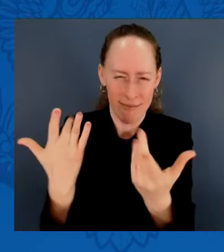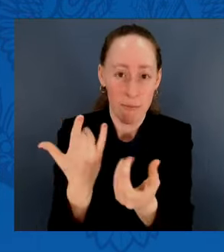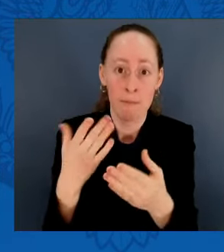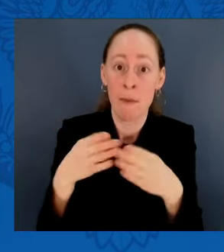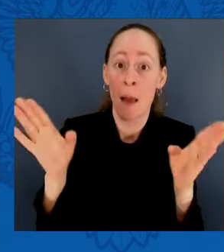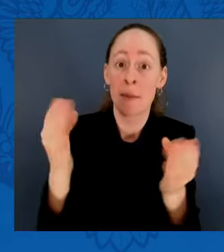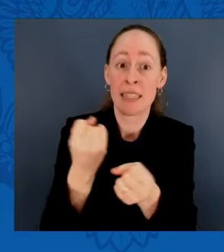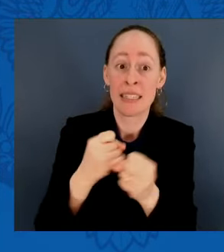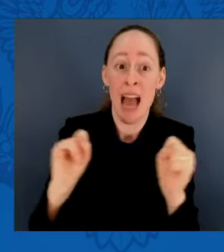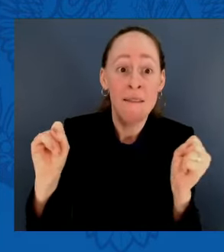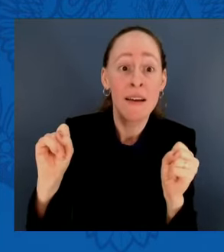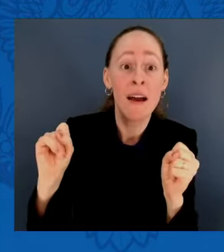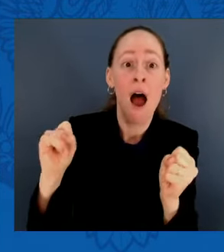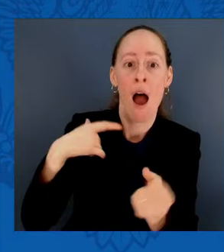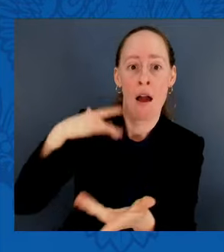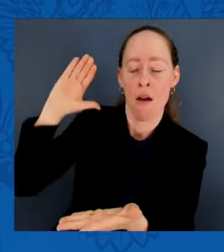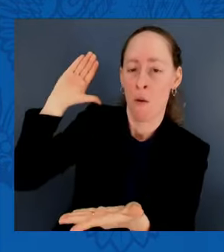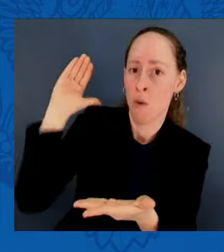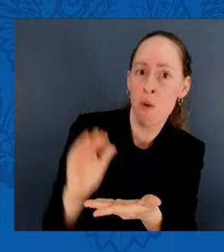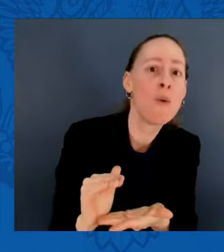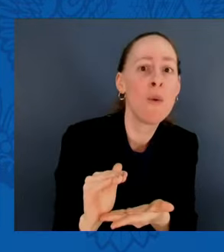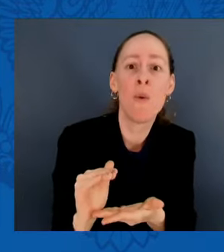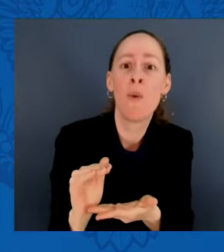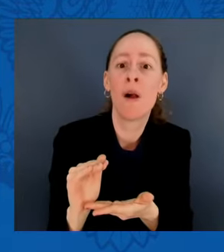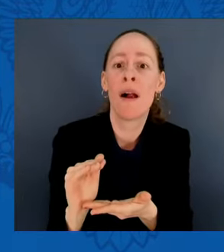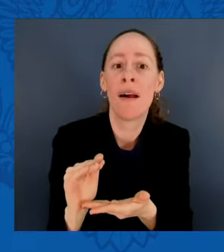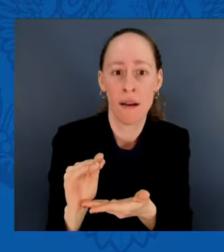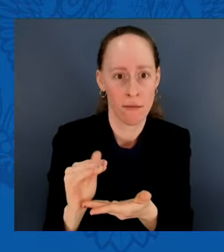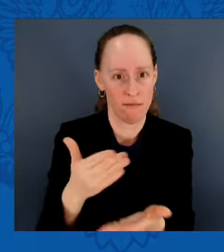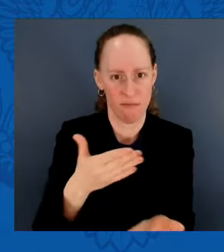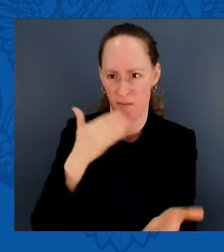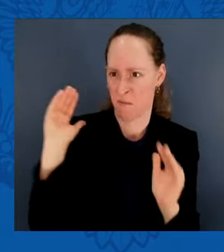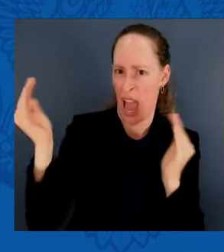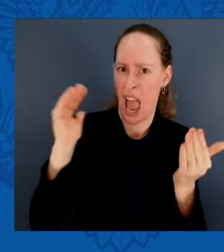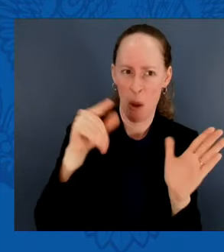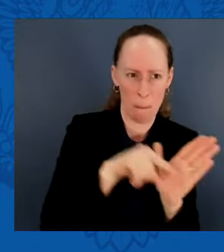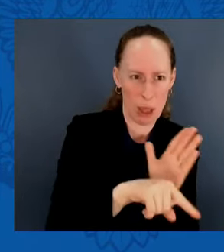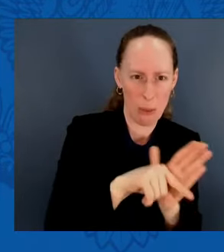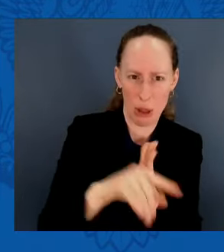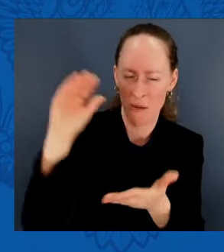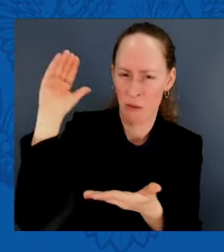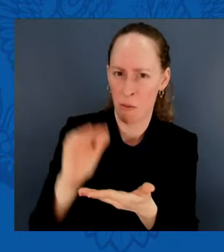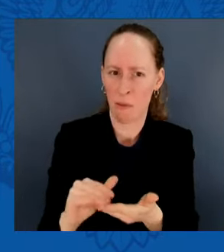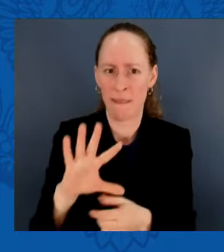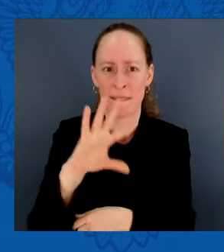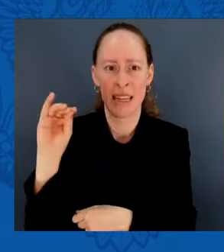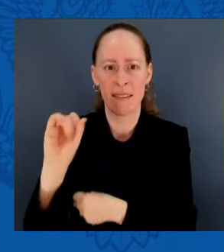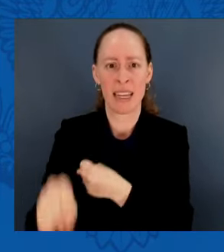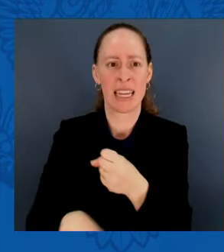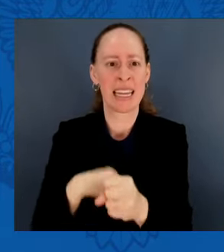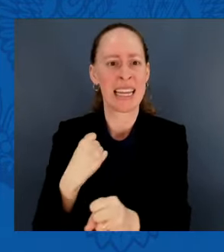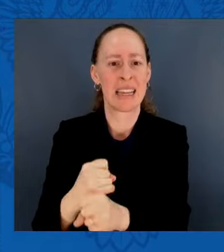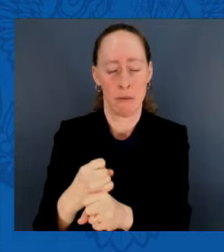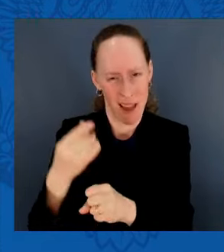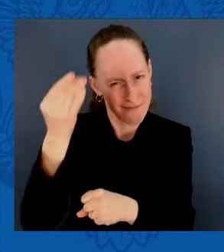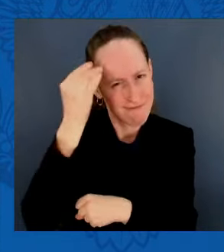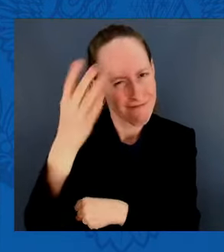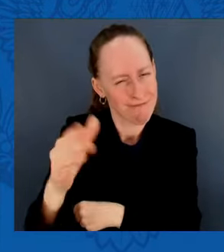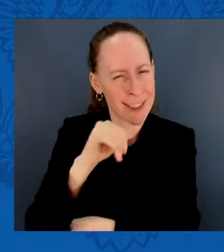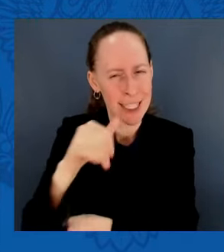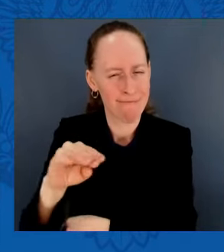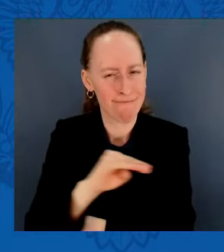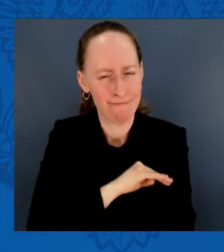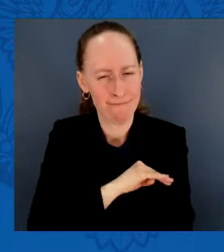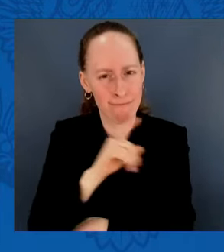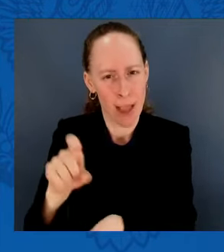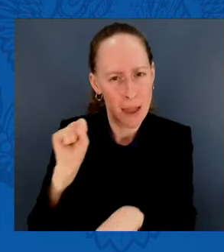years. But we have more to do. We have to help cities invest in more community police officers, more mental health workers, more